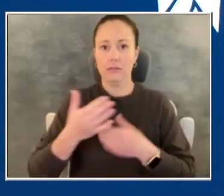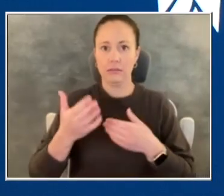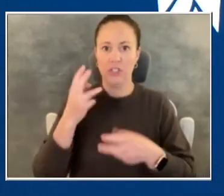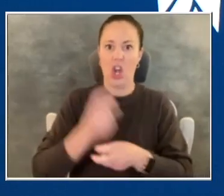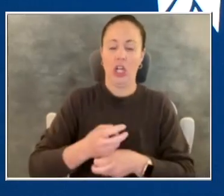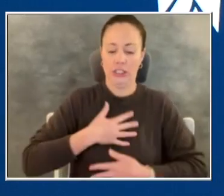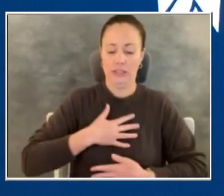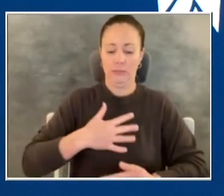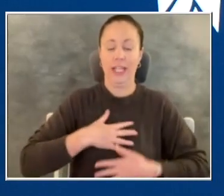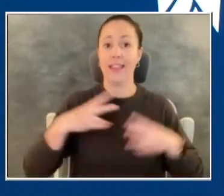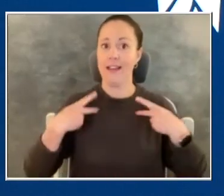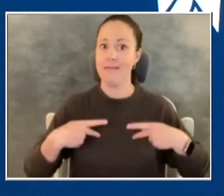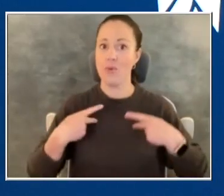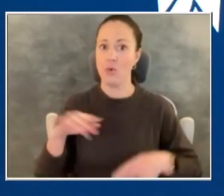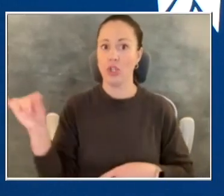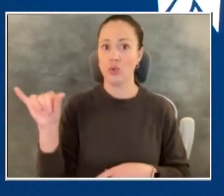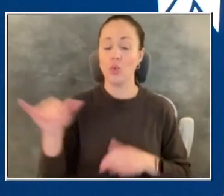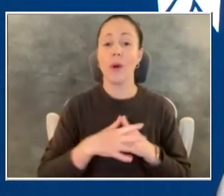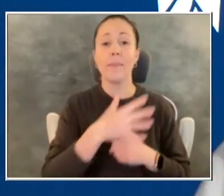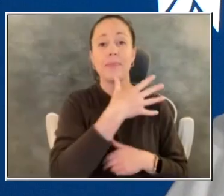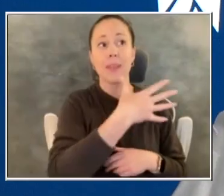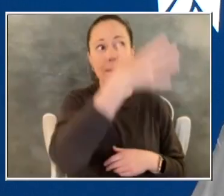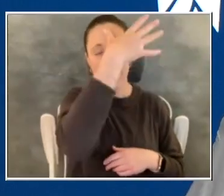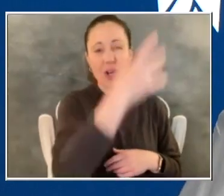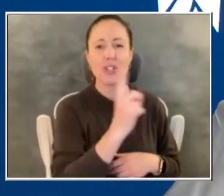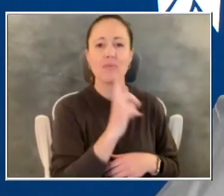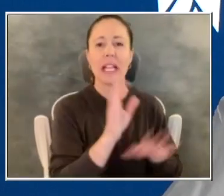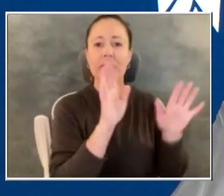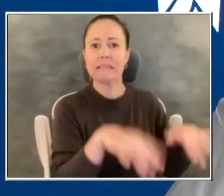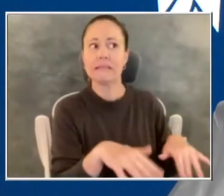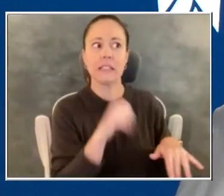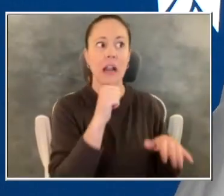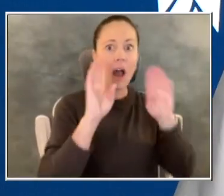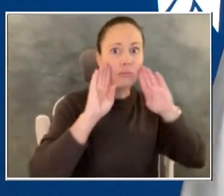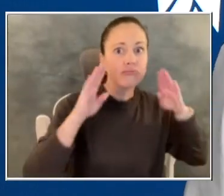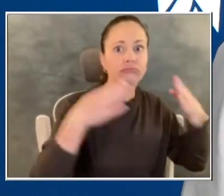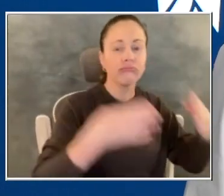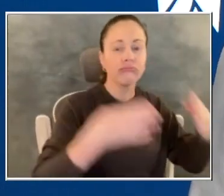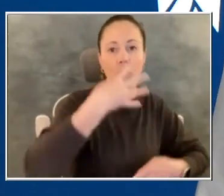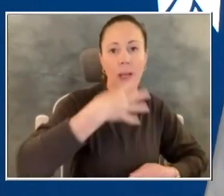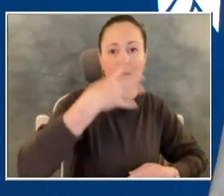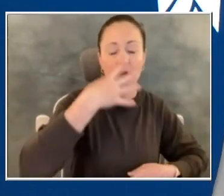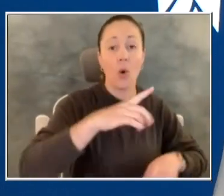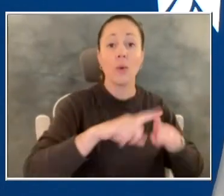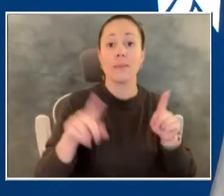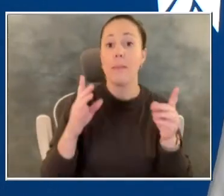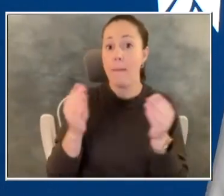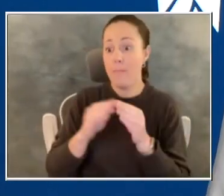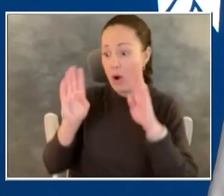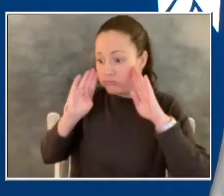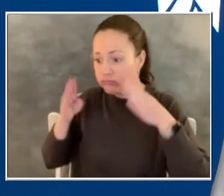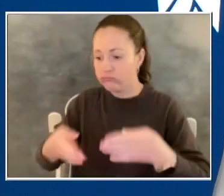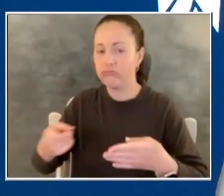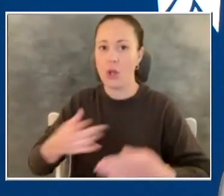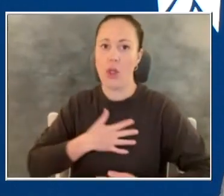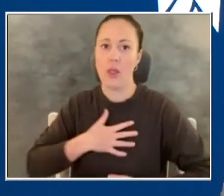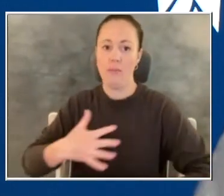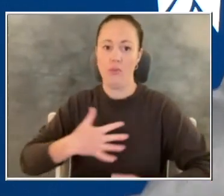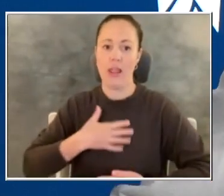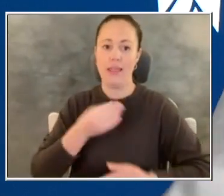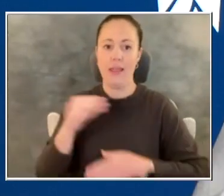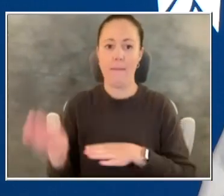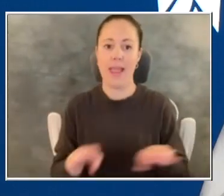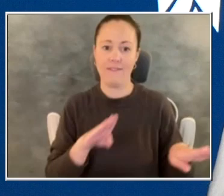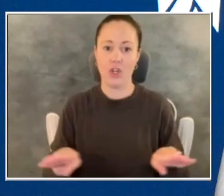be less focused on the runny nose and more focused on the breathing effort and behavior. Breathing